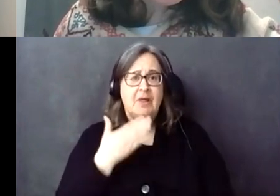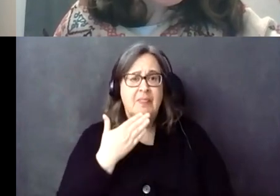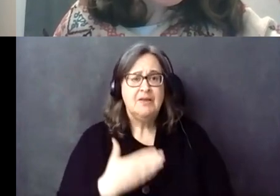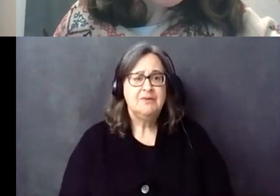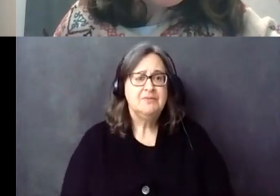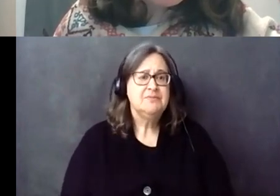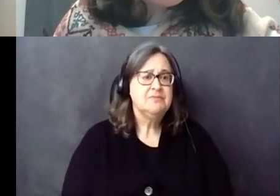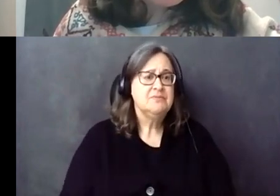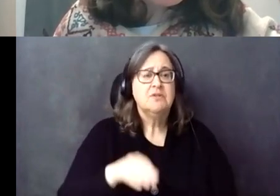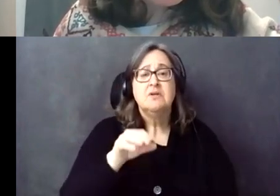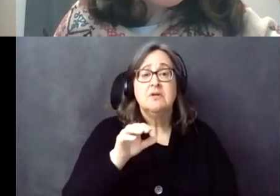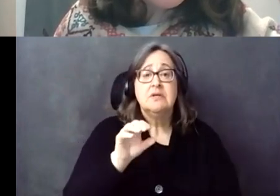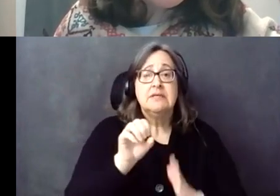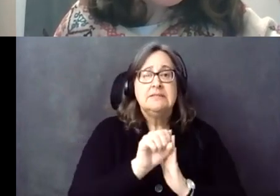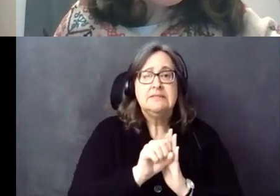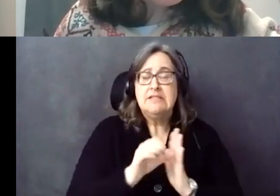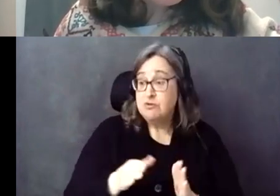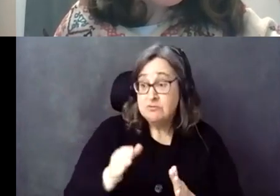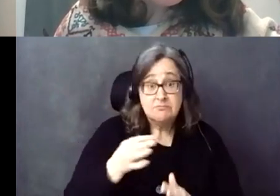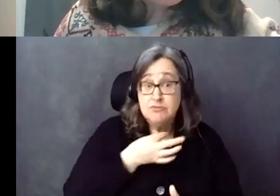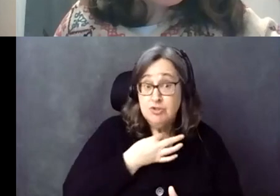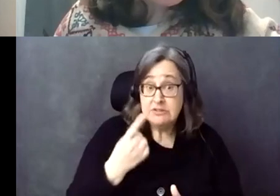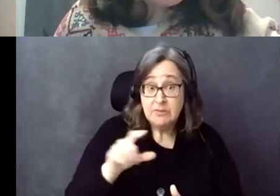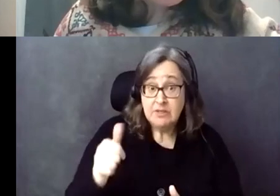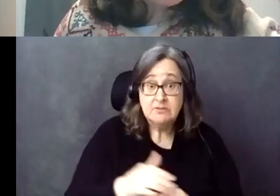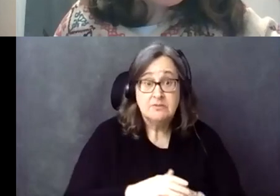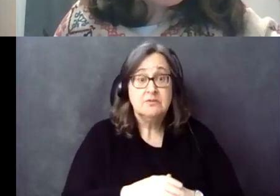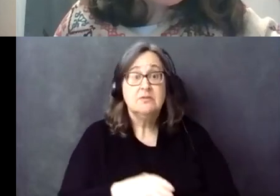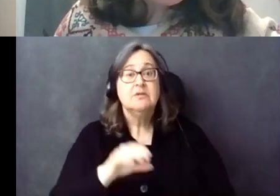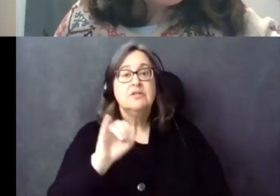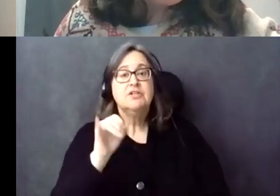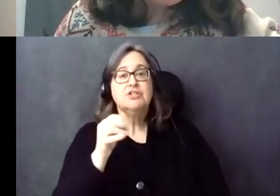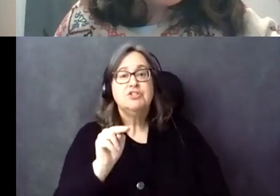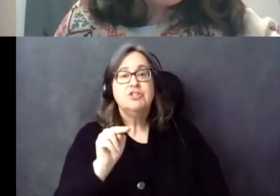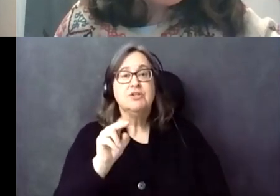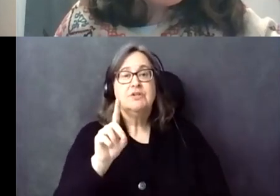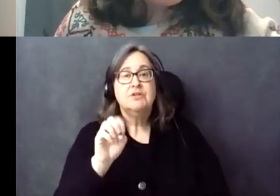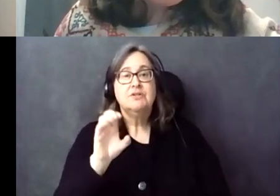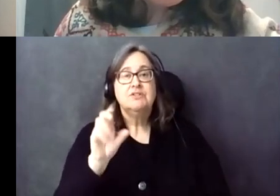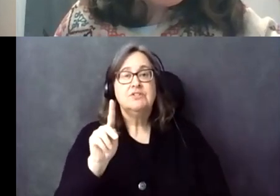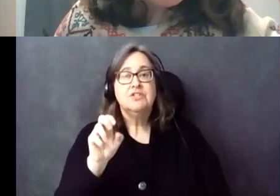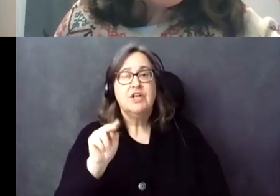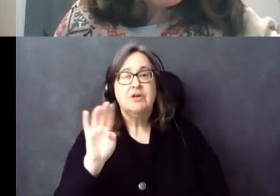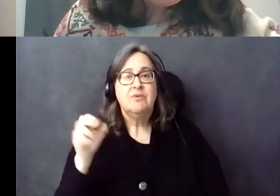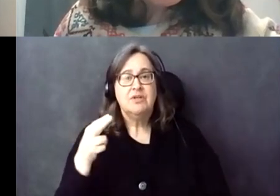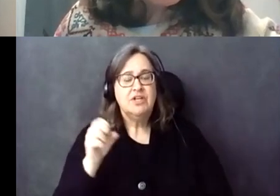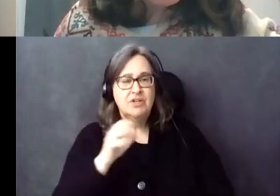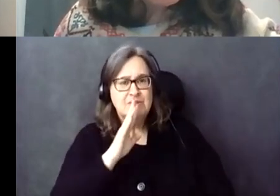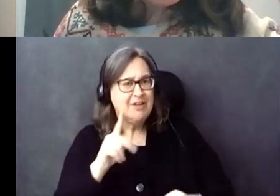Is there another person? Yes, Jan Deckenbach. Yes. Jan, can you speak up a little louder, please? Yeah.